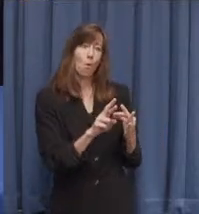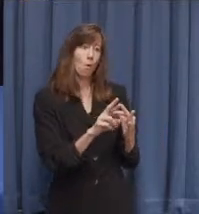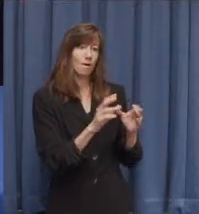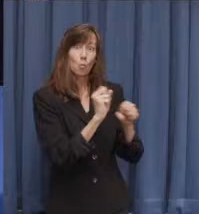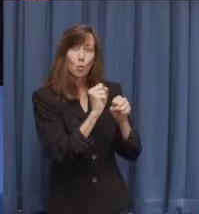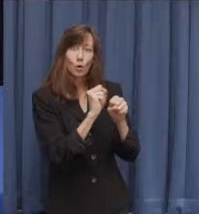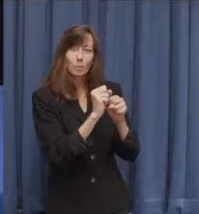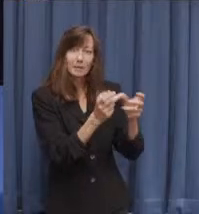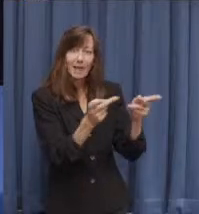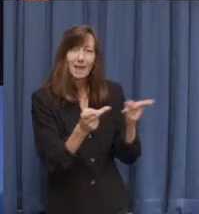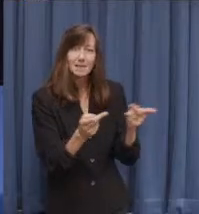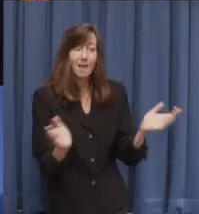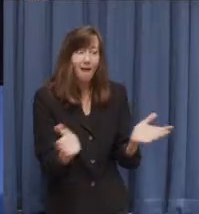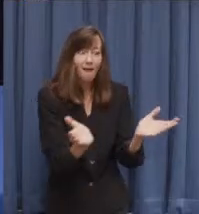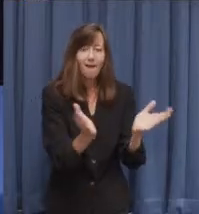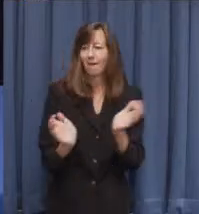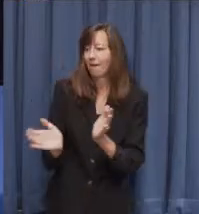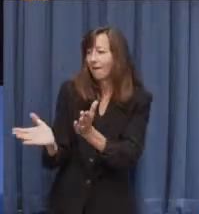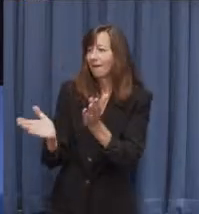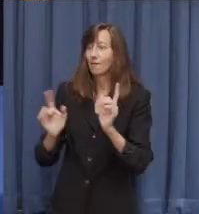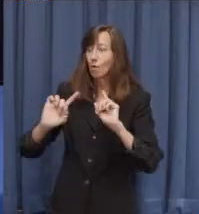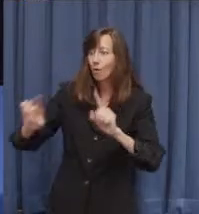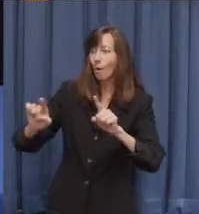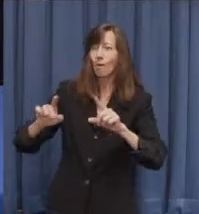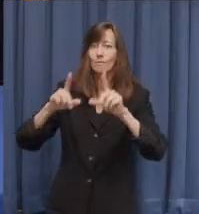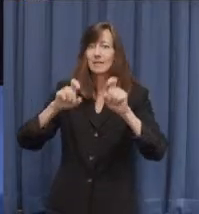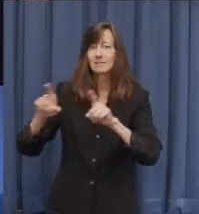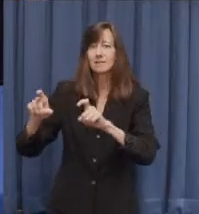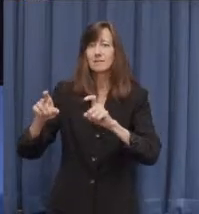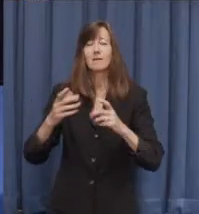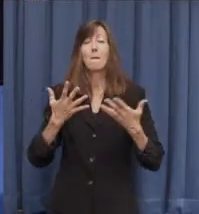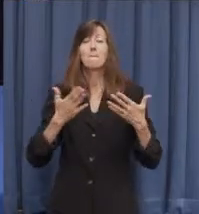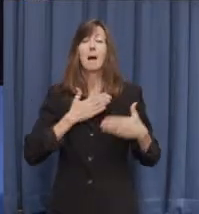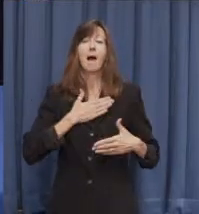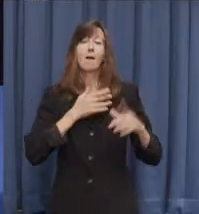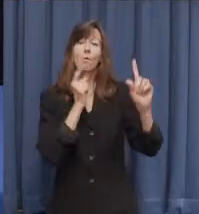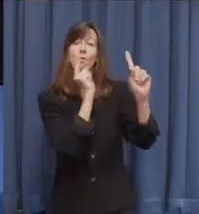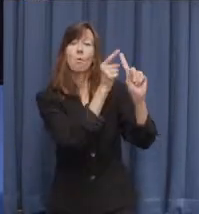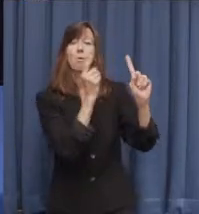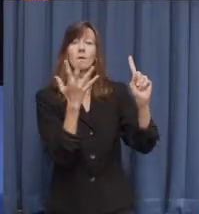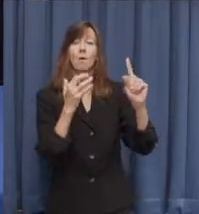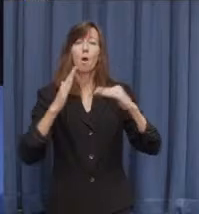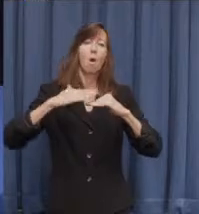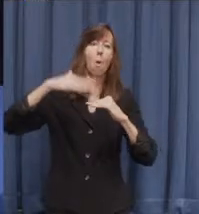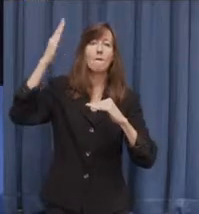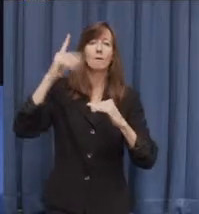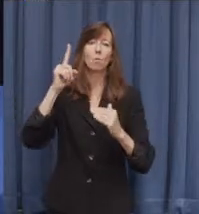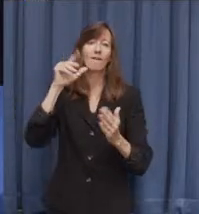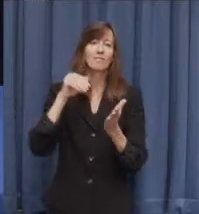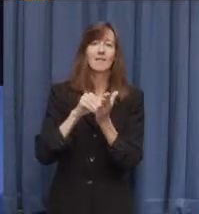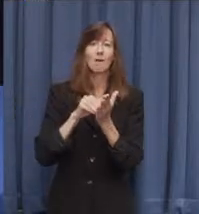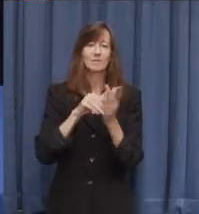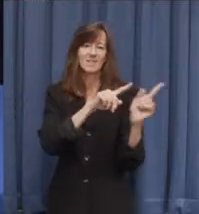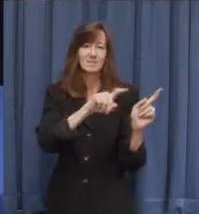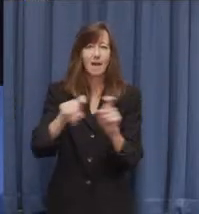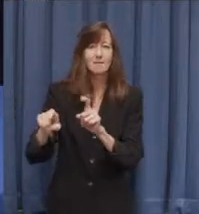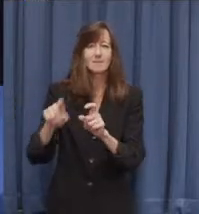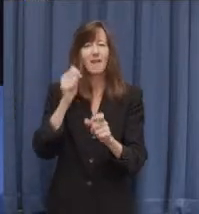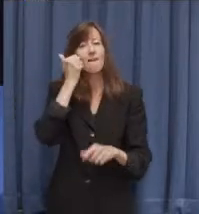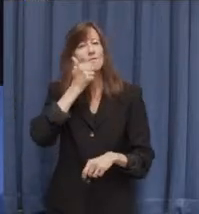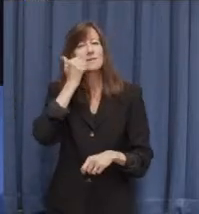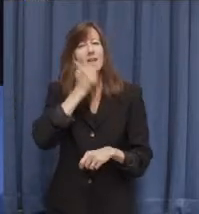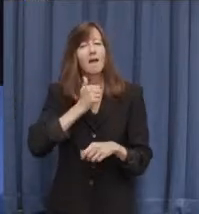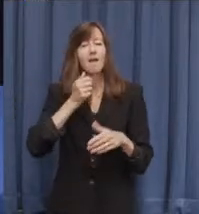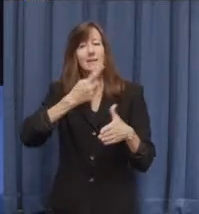get tested. Let's try to aim to have well over 1,000 tests every day next week. I think we can do that. We'll see if we